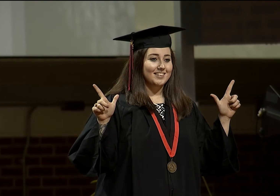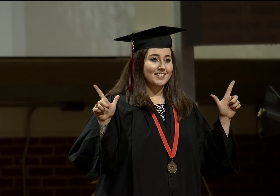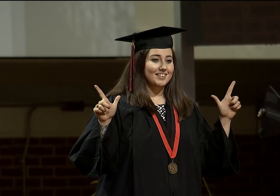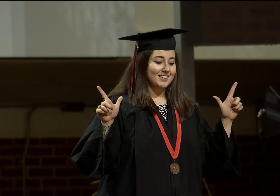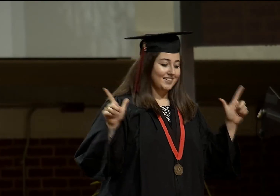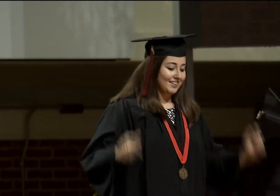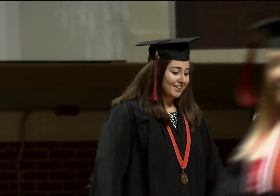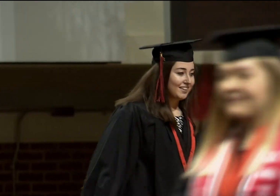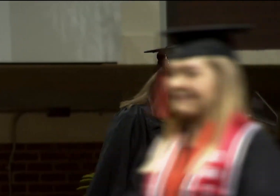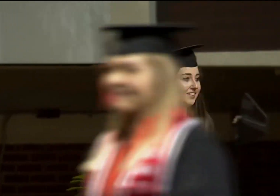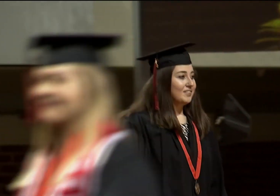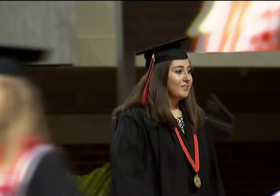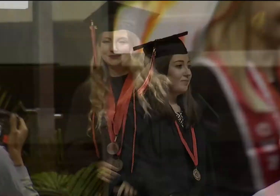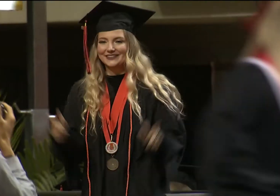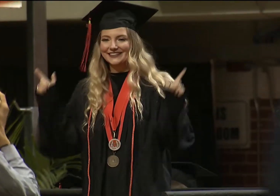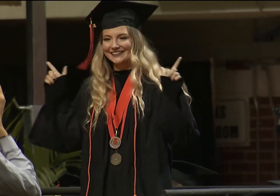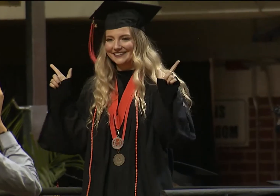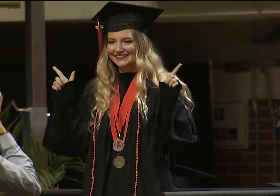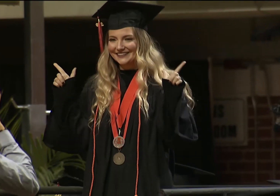Amber Coilier.